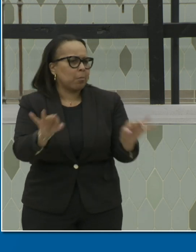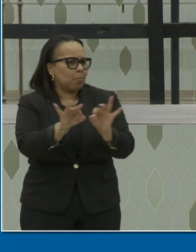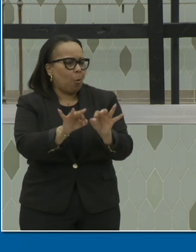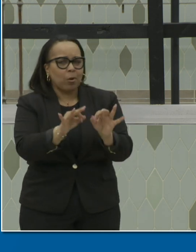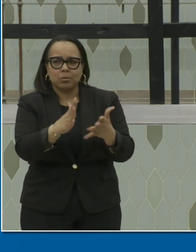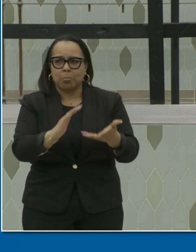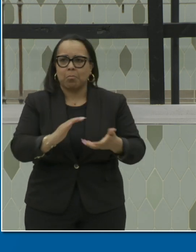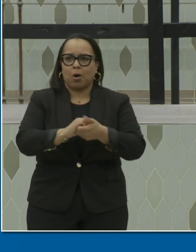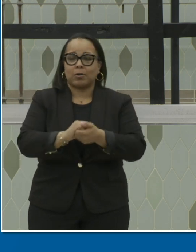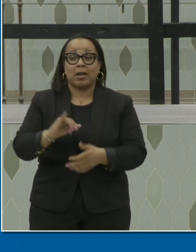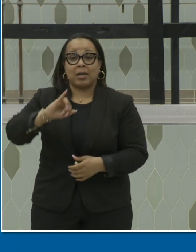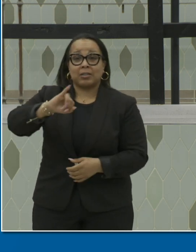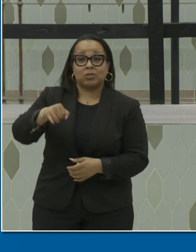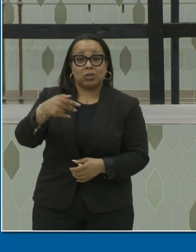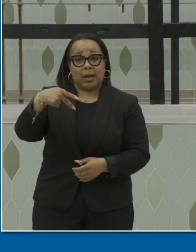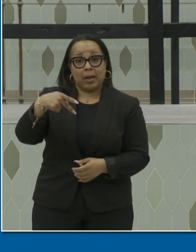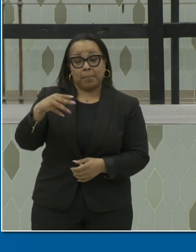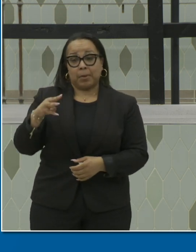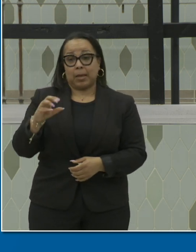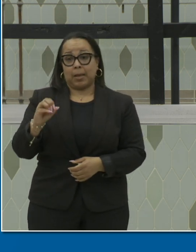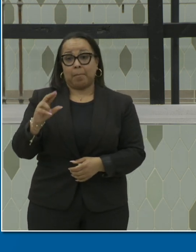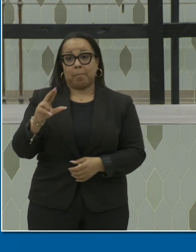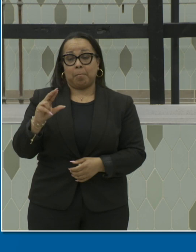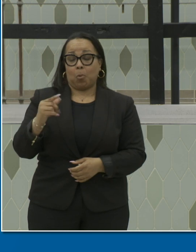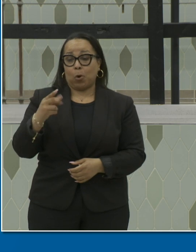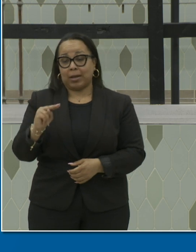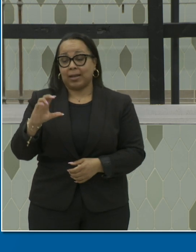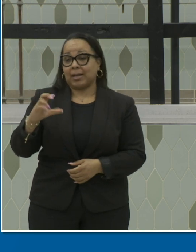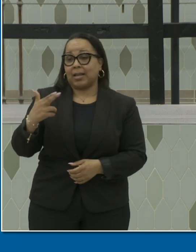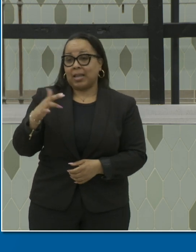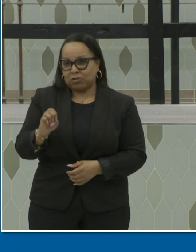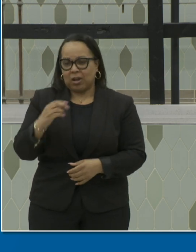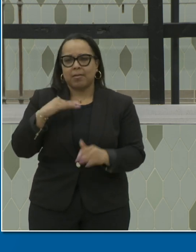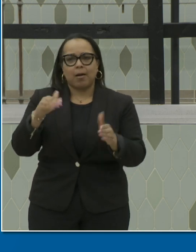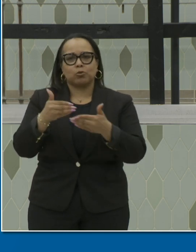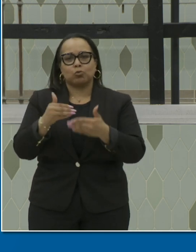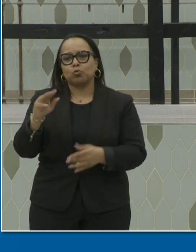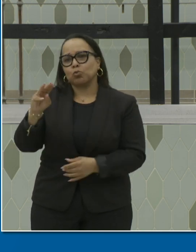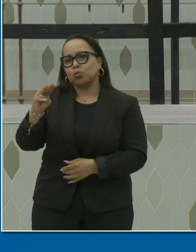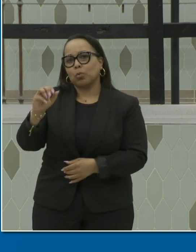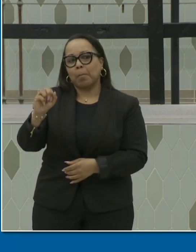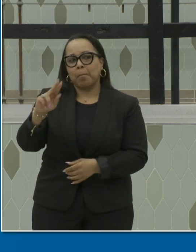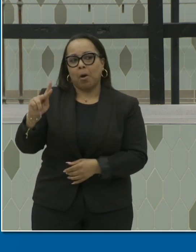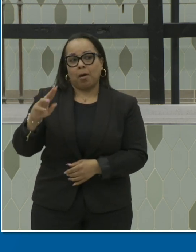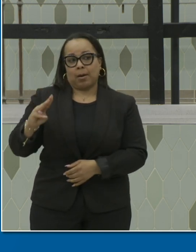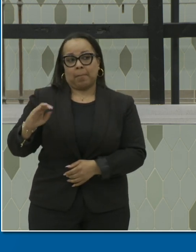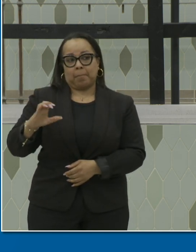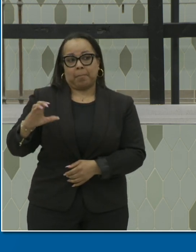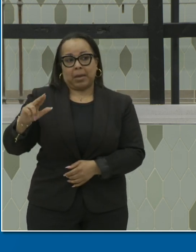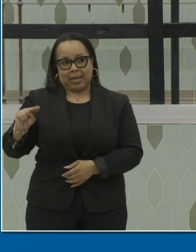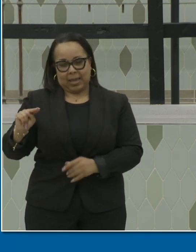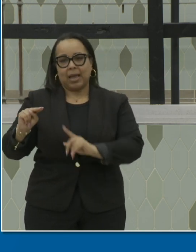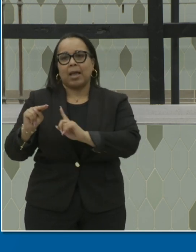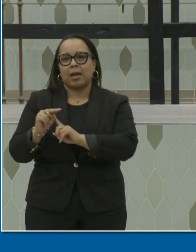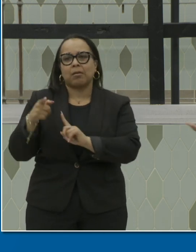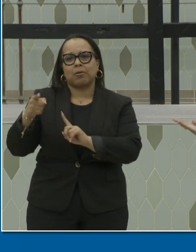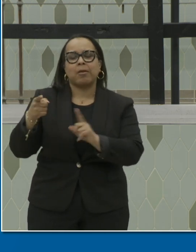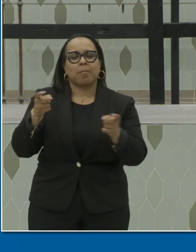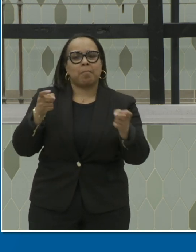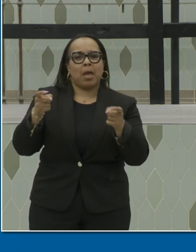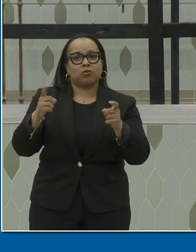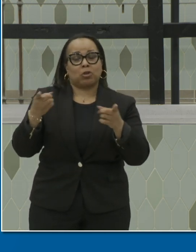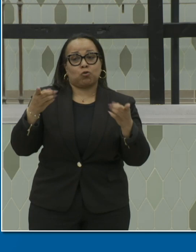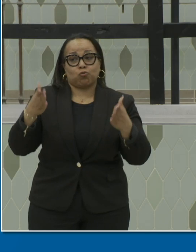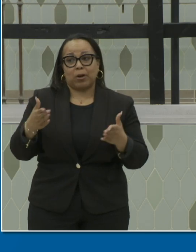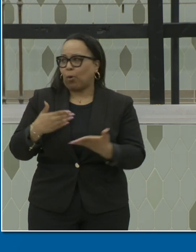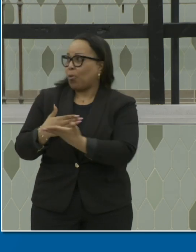partner, JP Morgan Chase. And I'd like to introduce you to Mark McCann, the managing director of JP